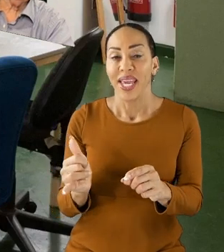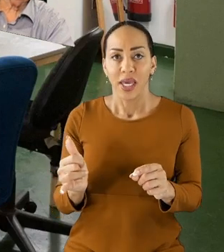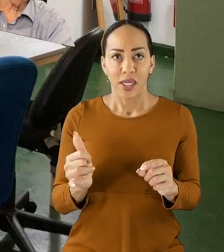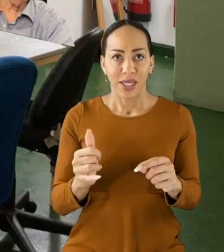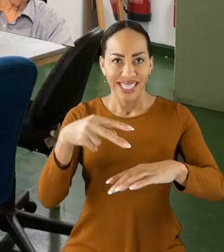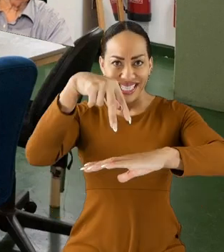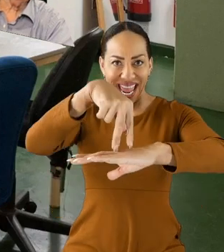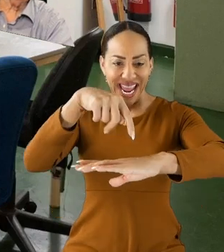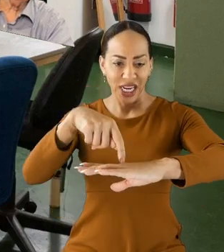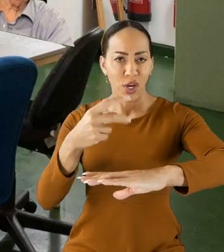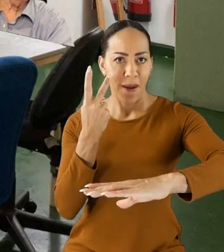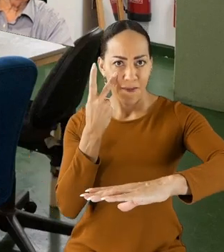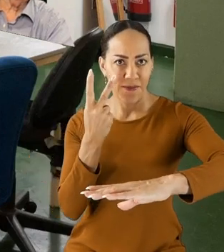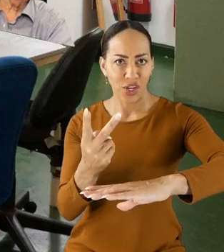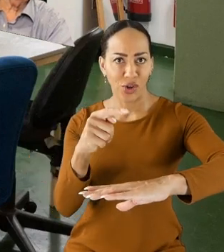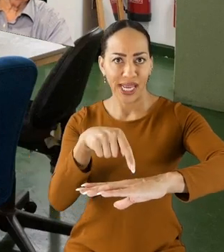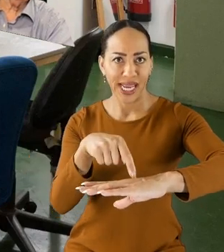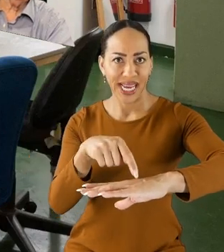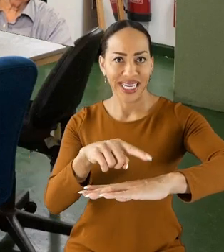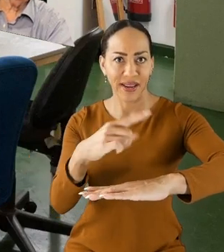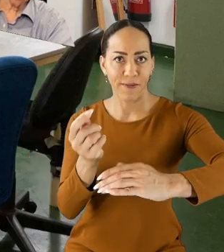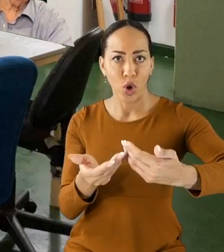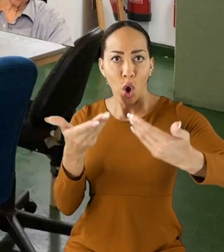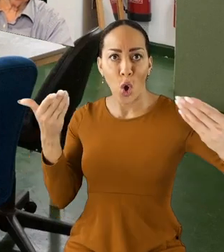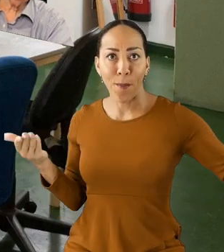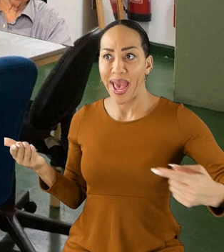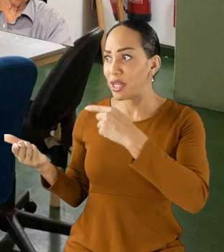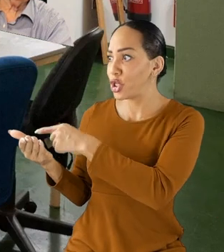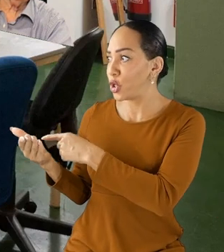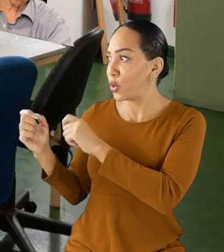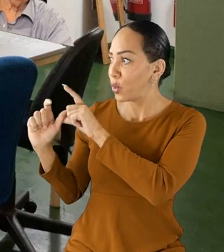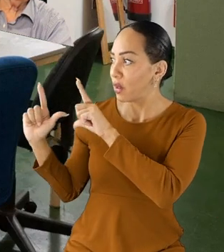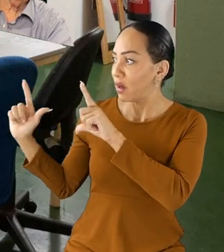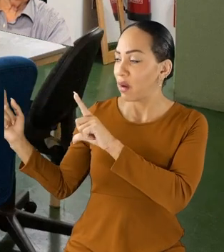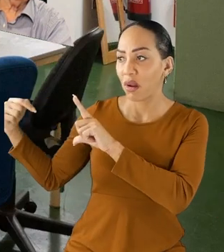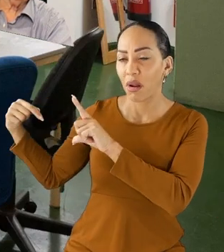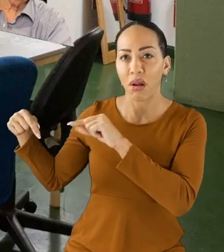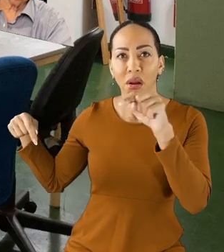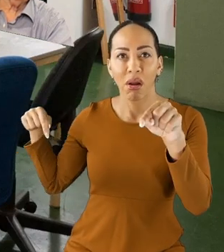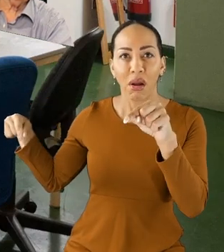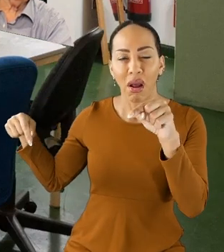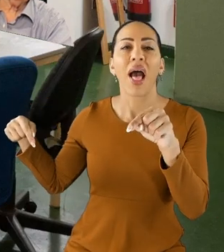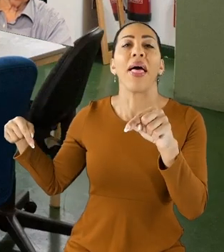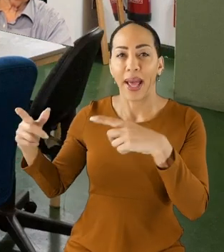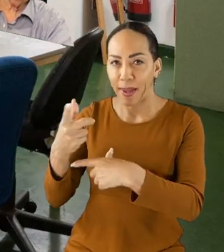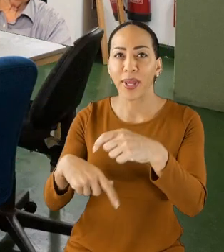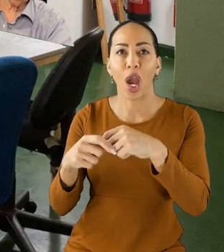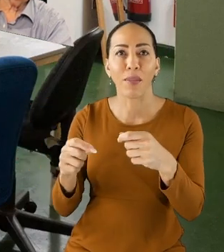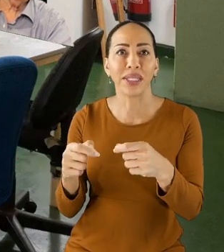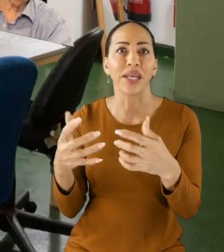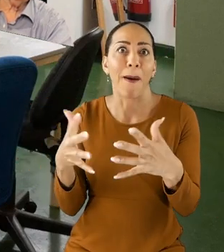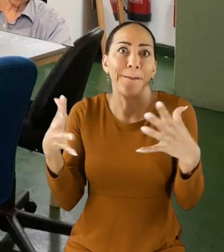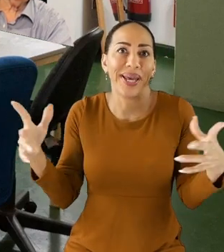visually different to what's being projected up behind the stage and what would be going out online, then I think that does become a